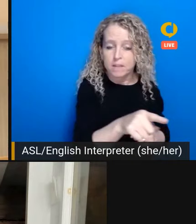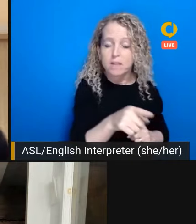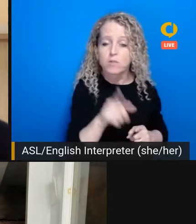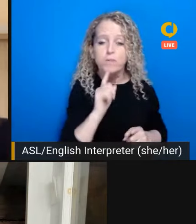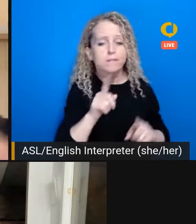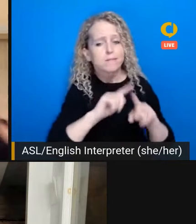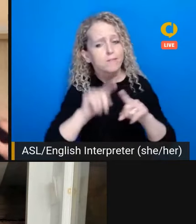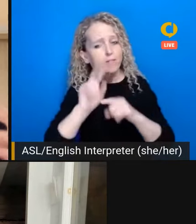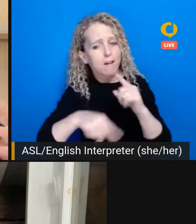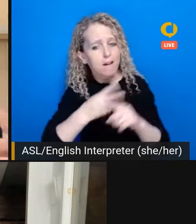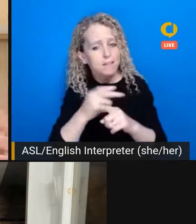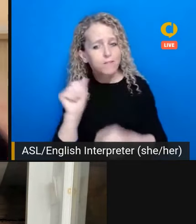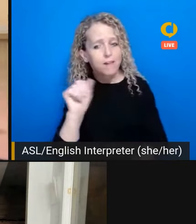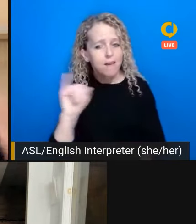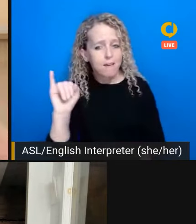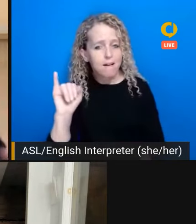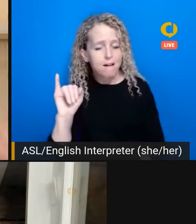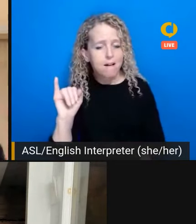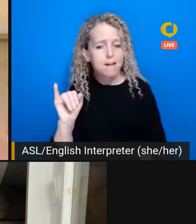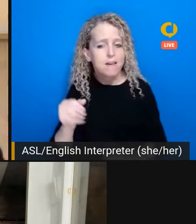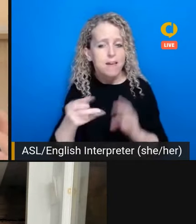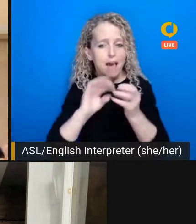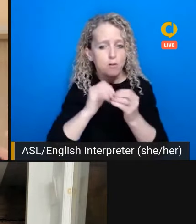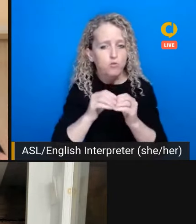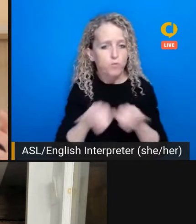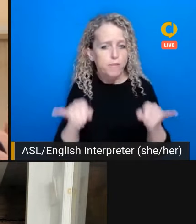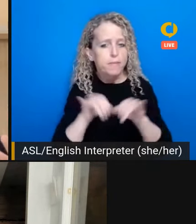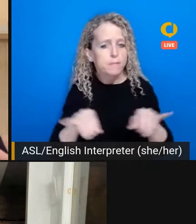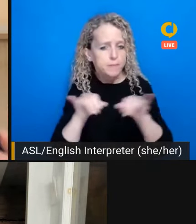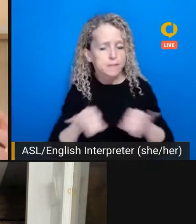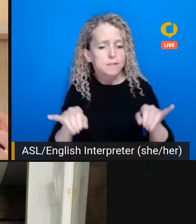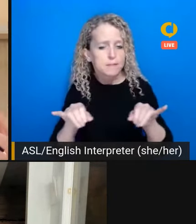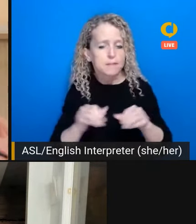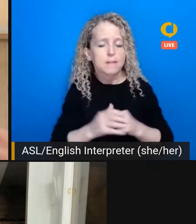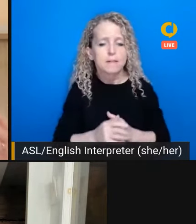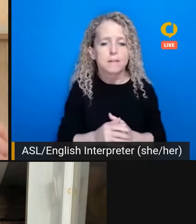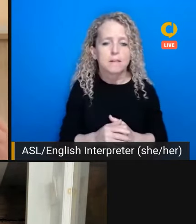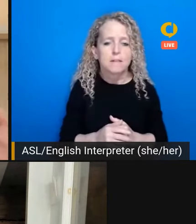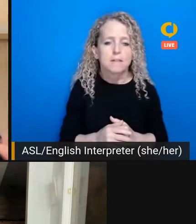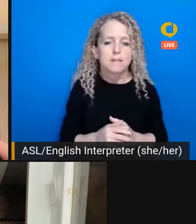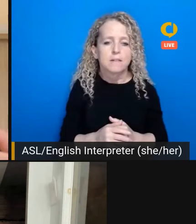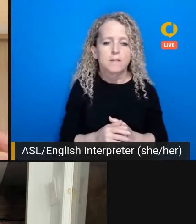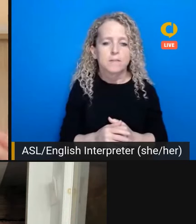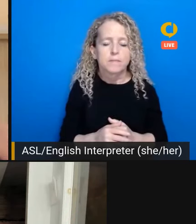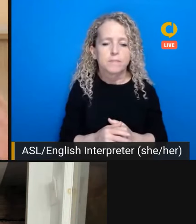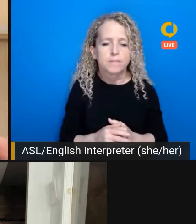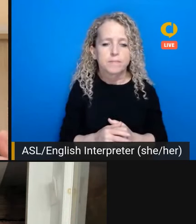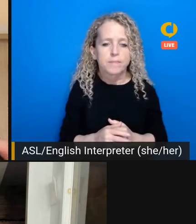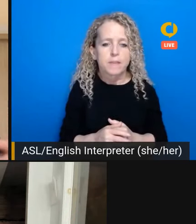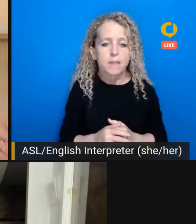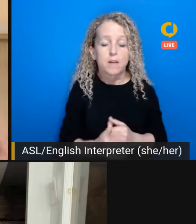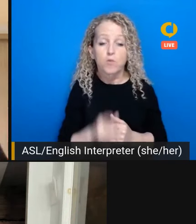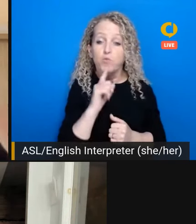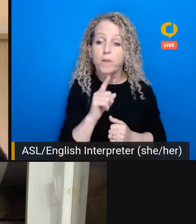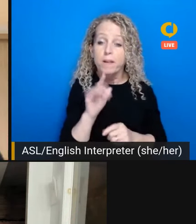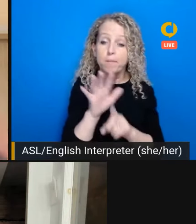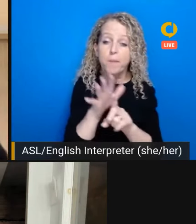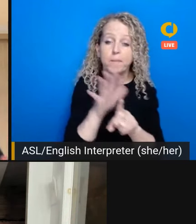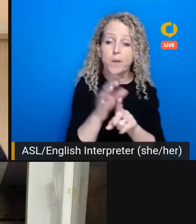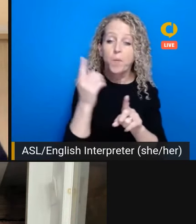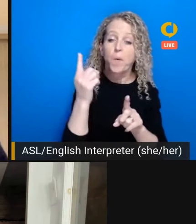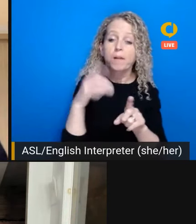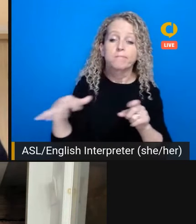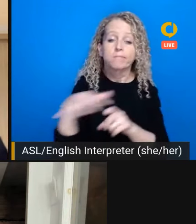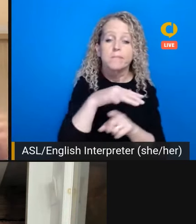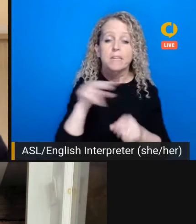algorithms. I think deep learning is mostly in the most popular one in the news with Google,